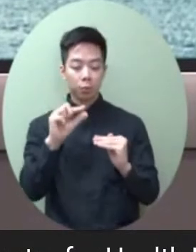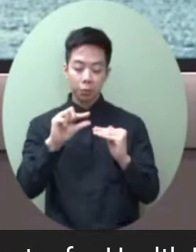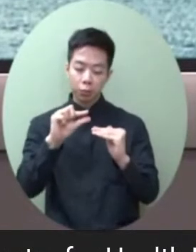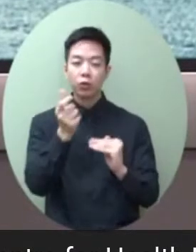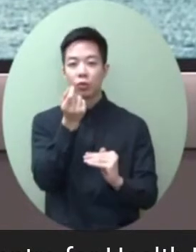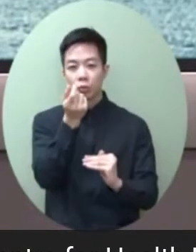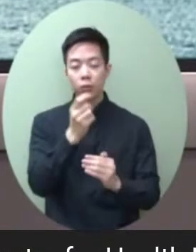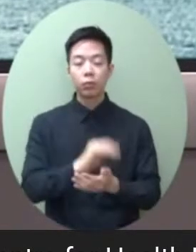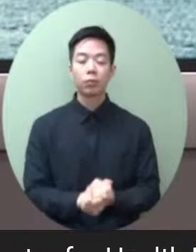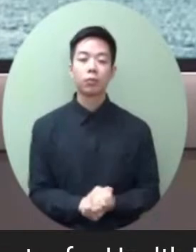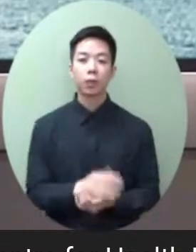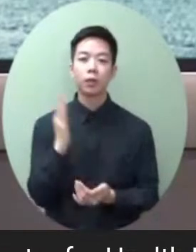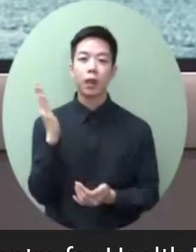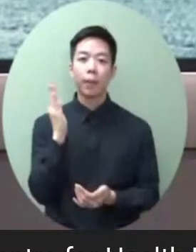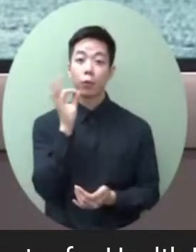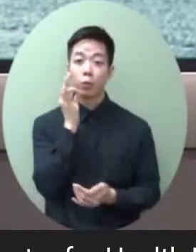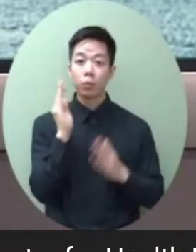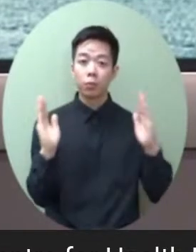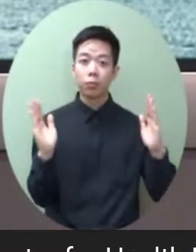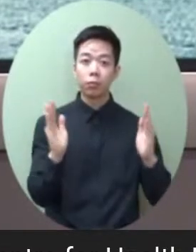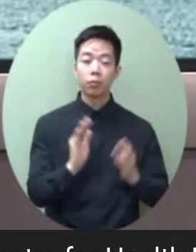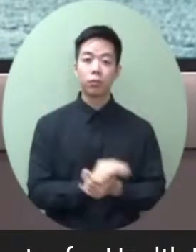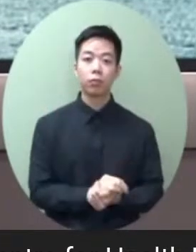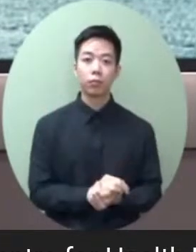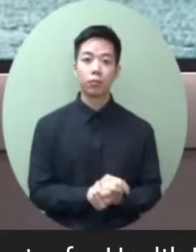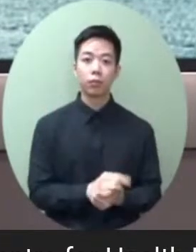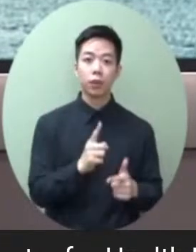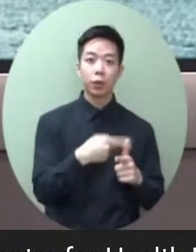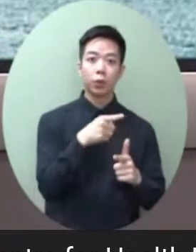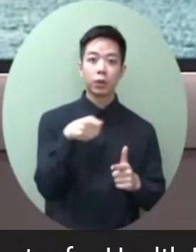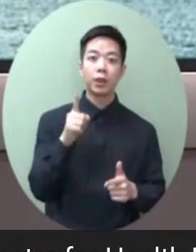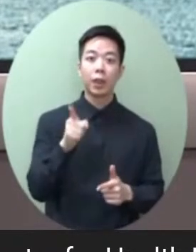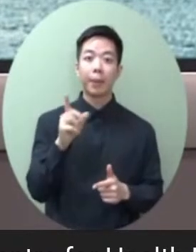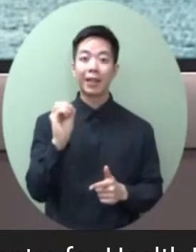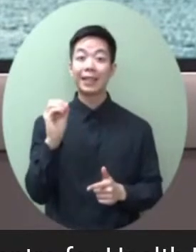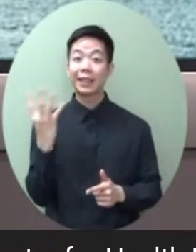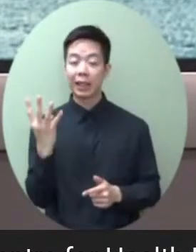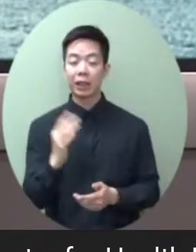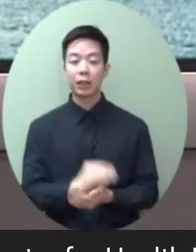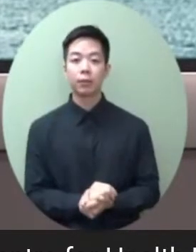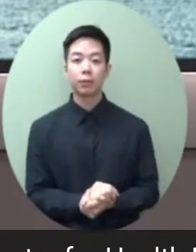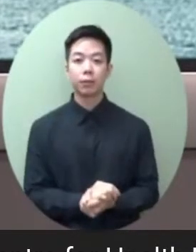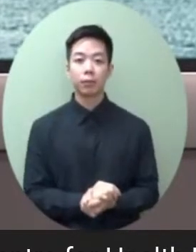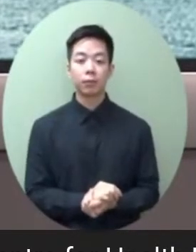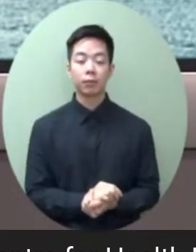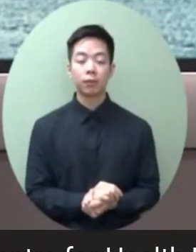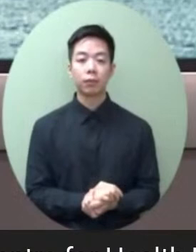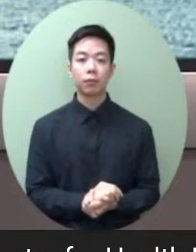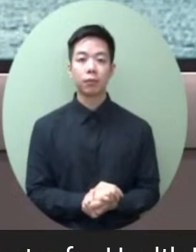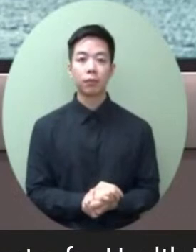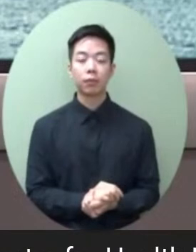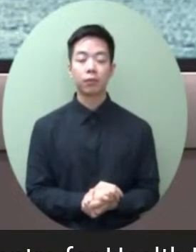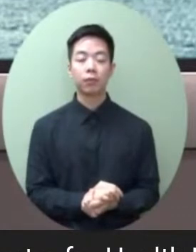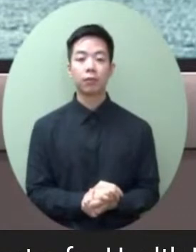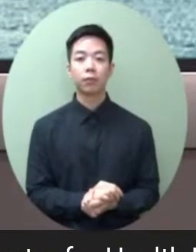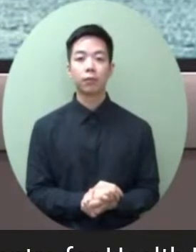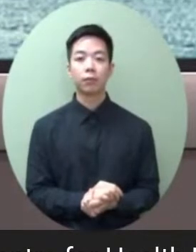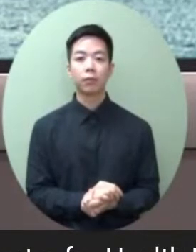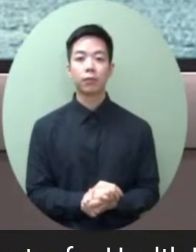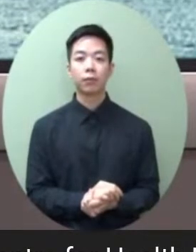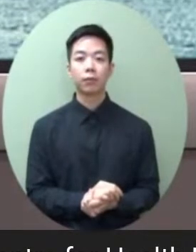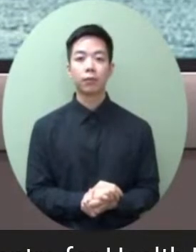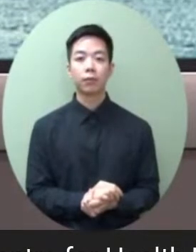More female than males. The age is down from 1 month to age 104.